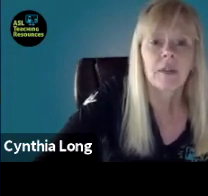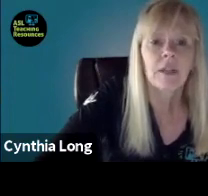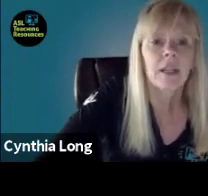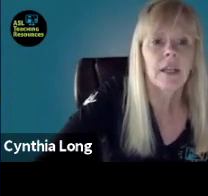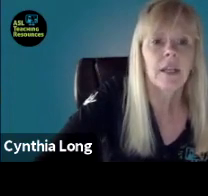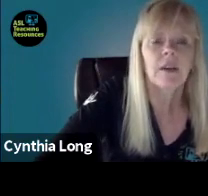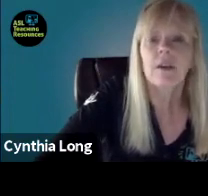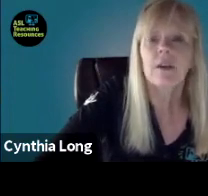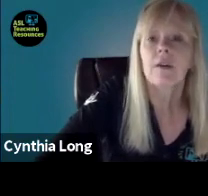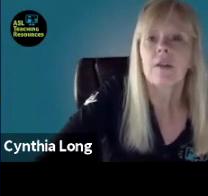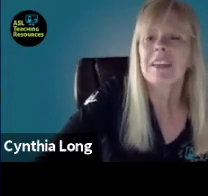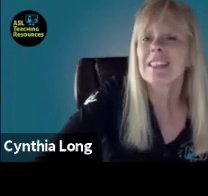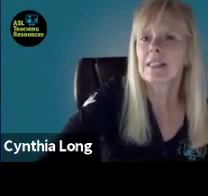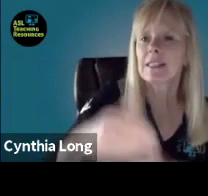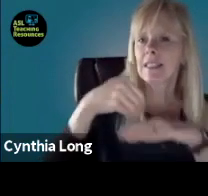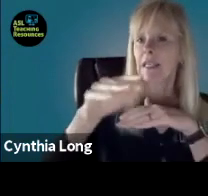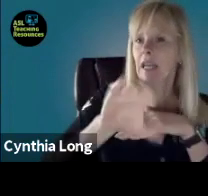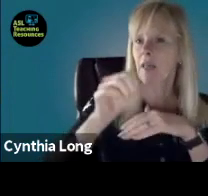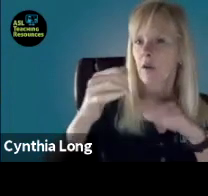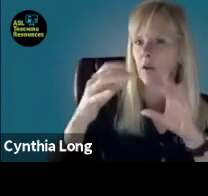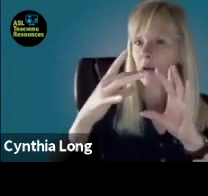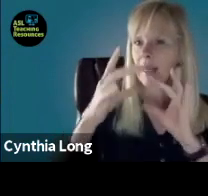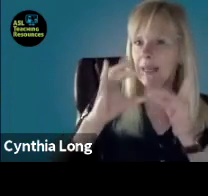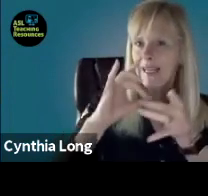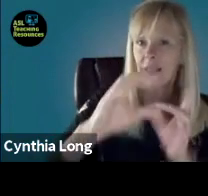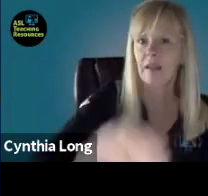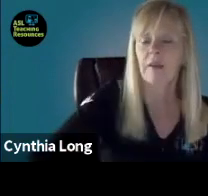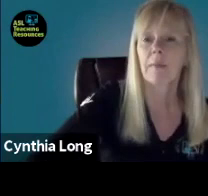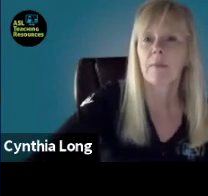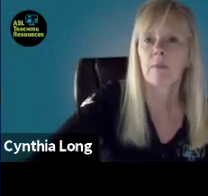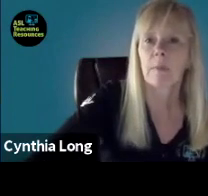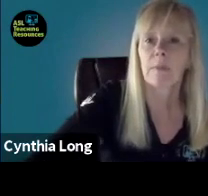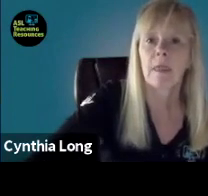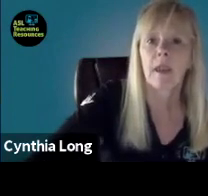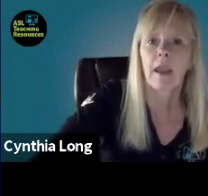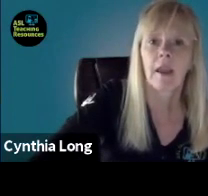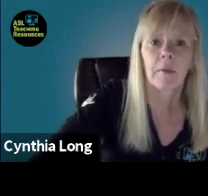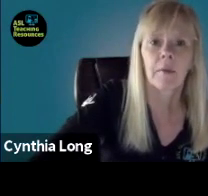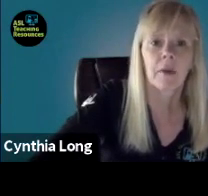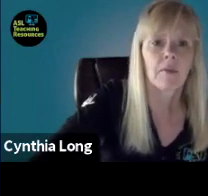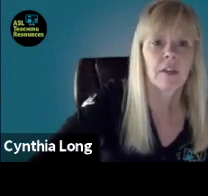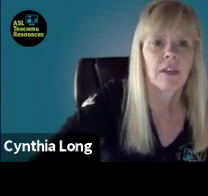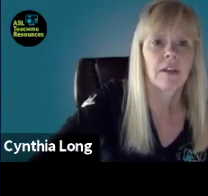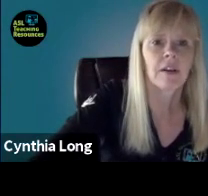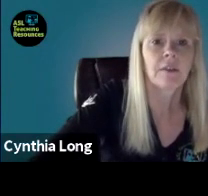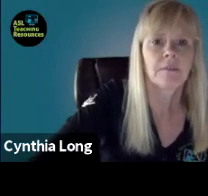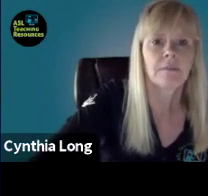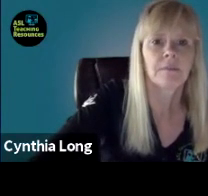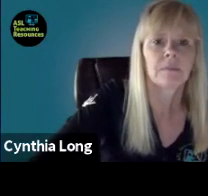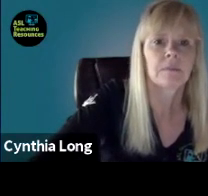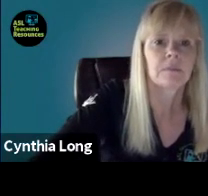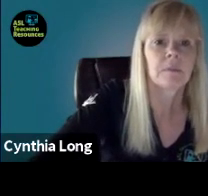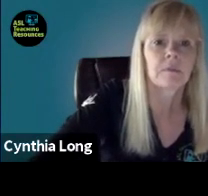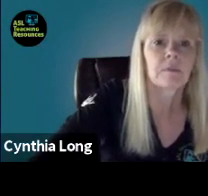This right here, let me send another link, and I'm going to come over here.